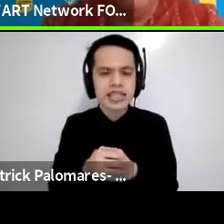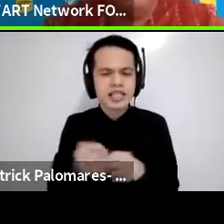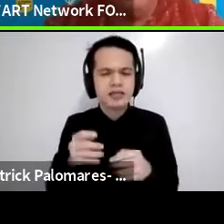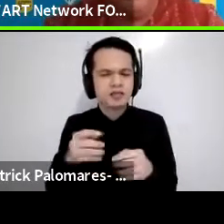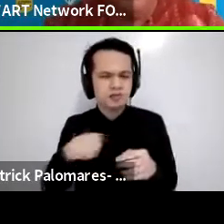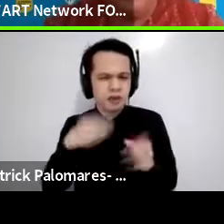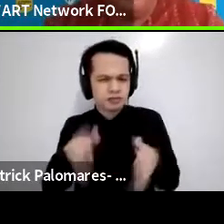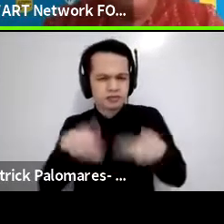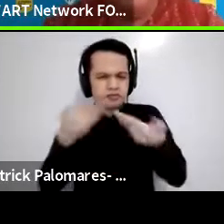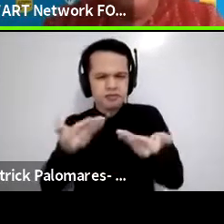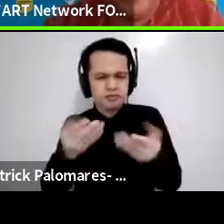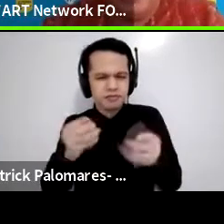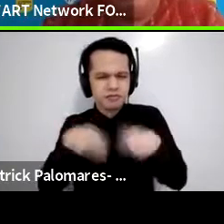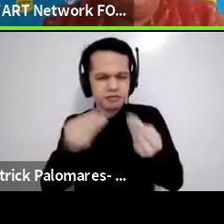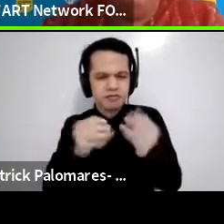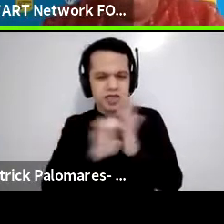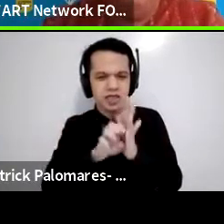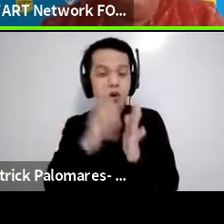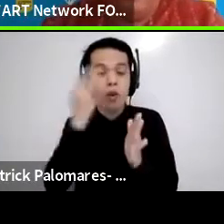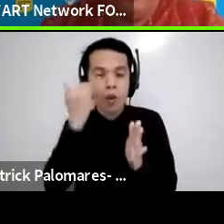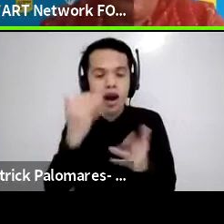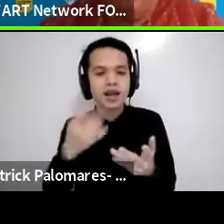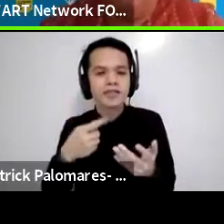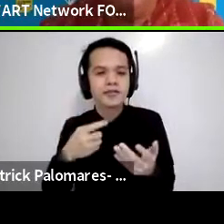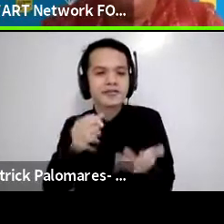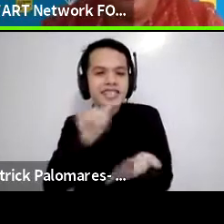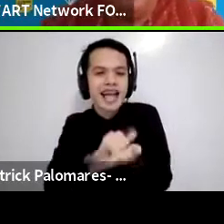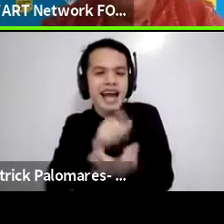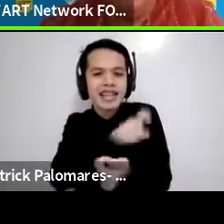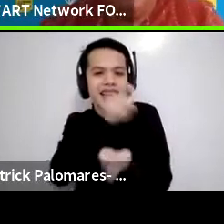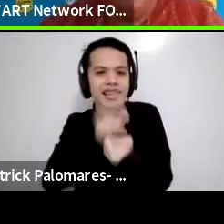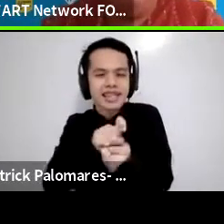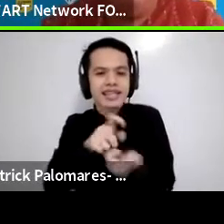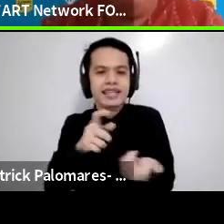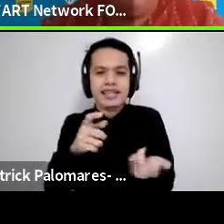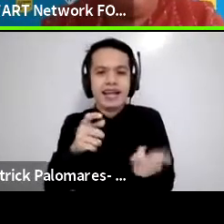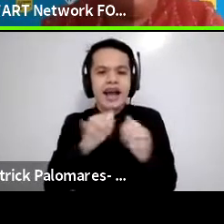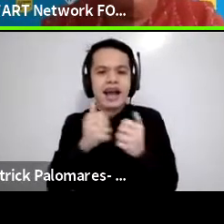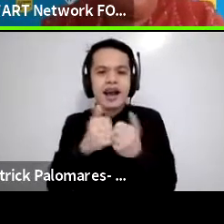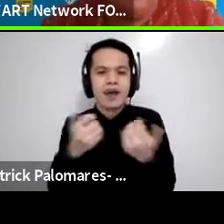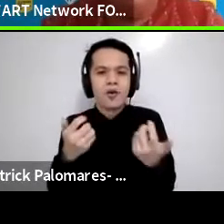example because that is exactly, you know, how we can